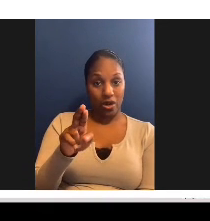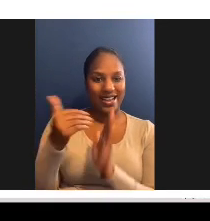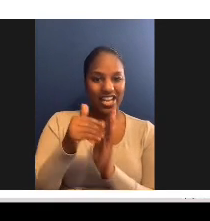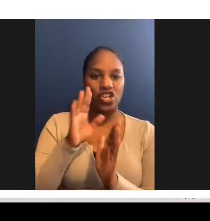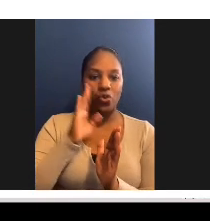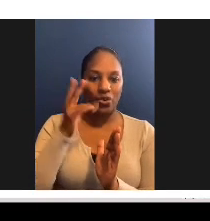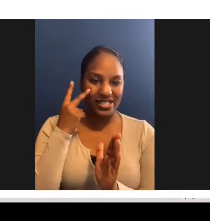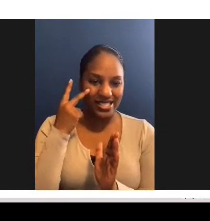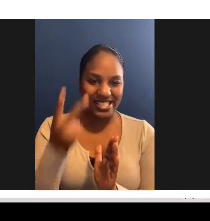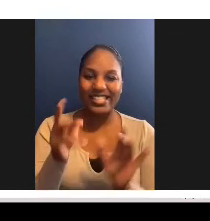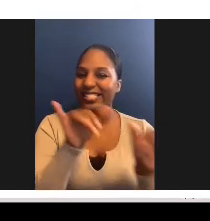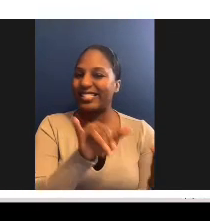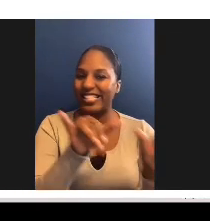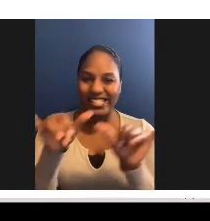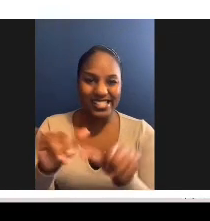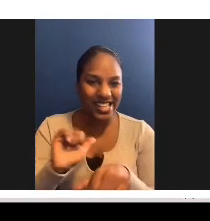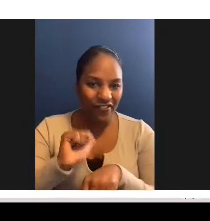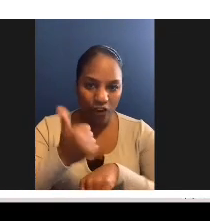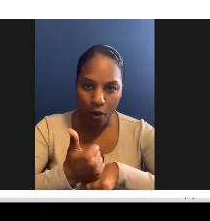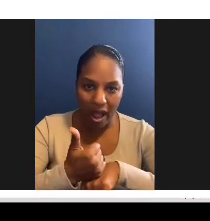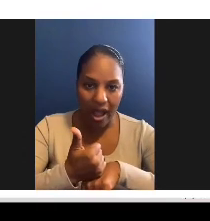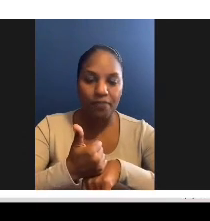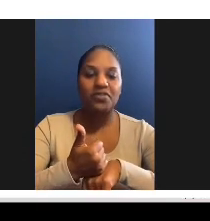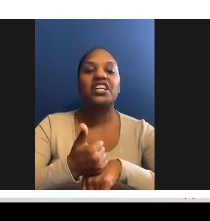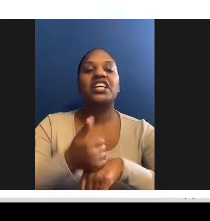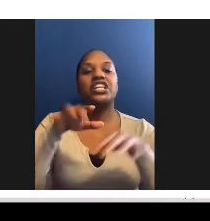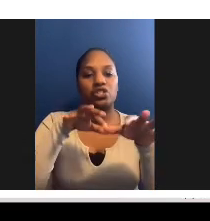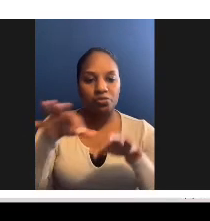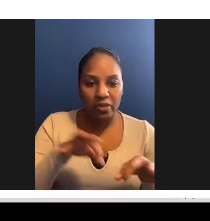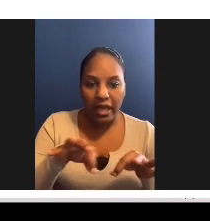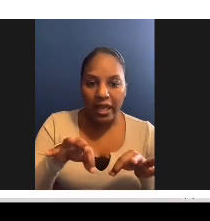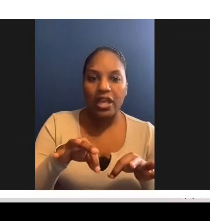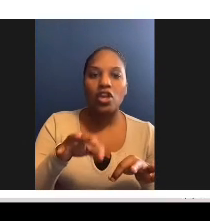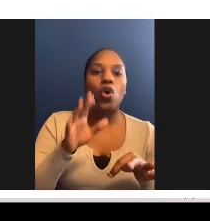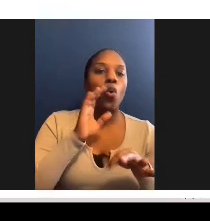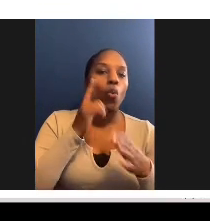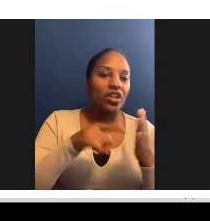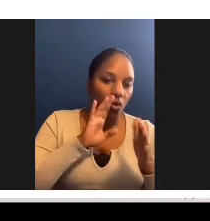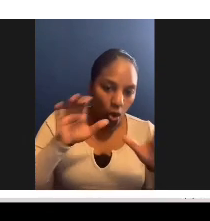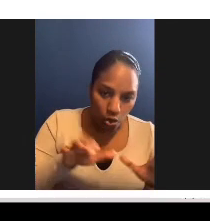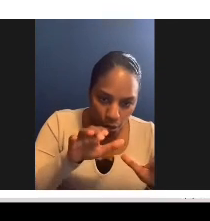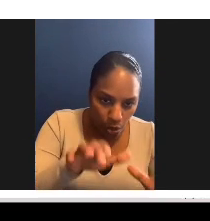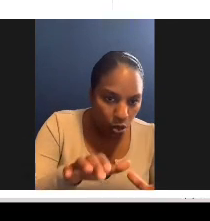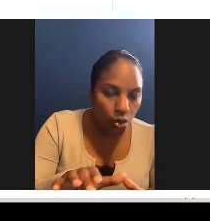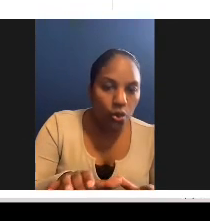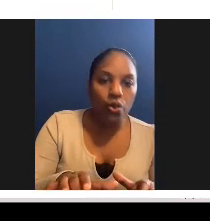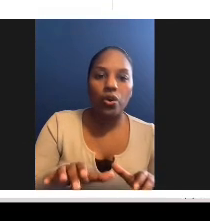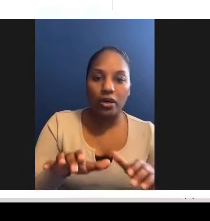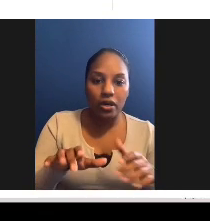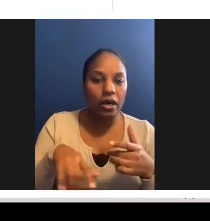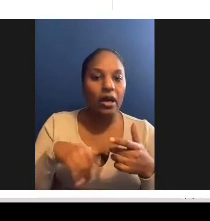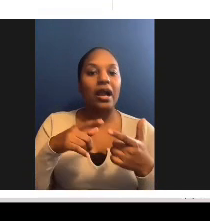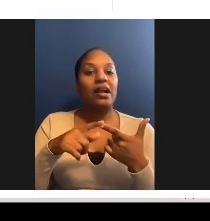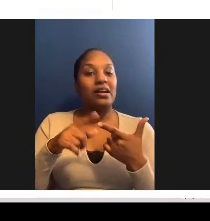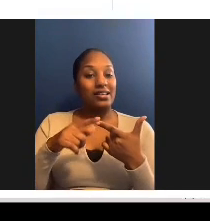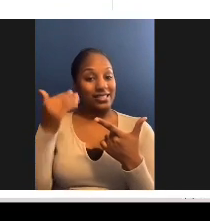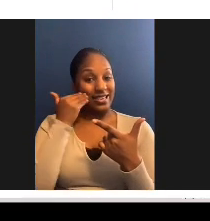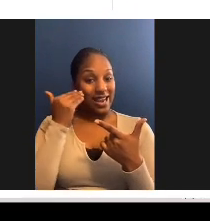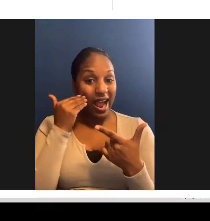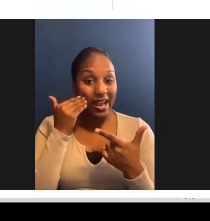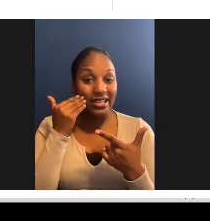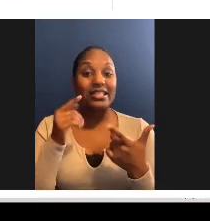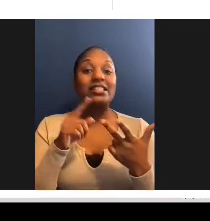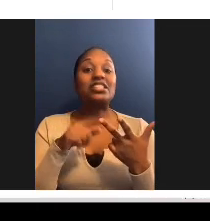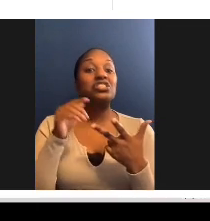see, it's the same format. It tells you a little bit about what a carpenter may do. It has the knowledge, skills,